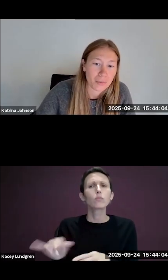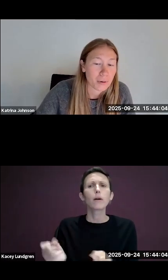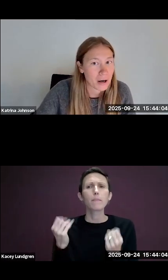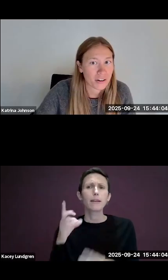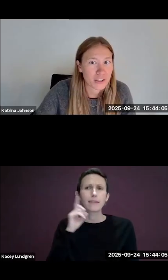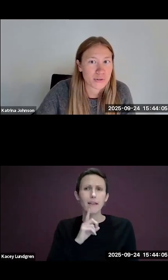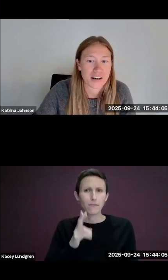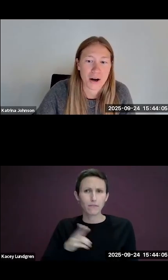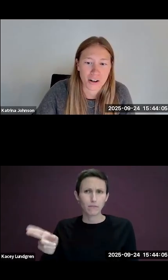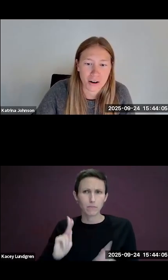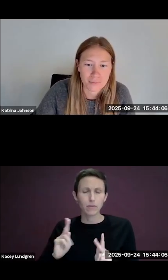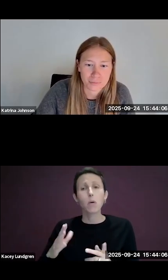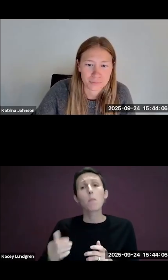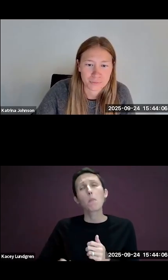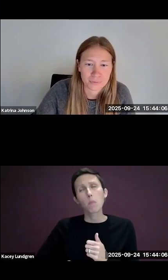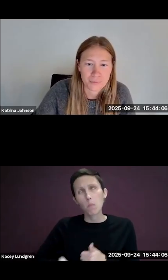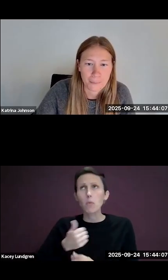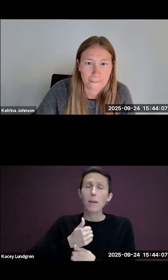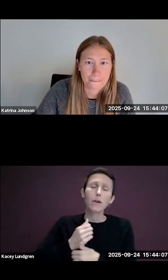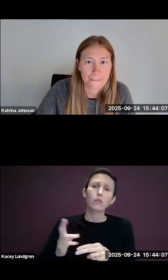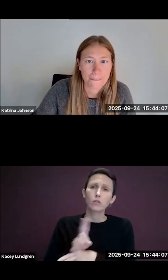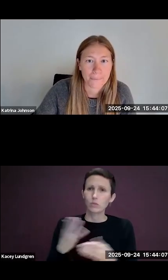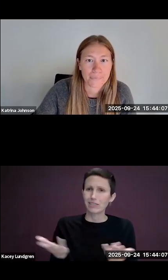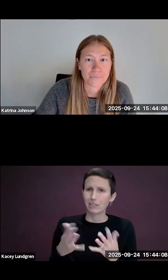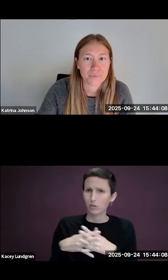hearing people, primarily used in America.